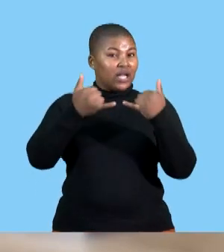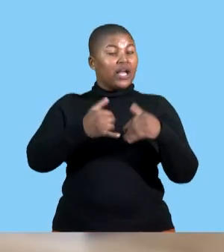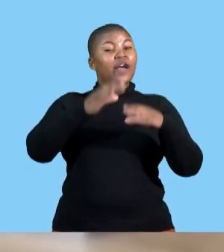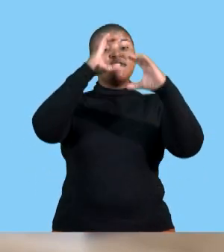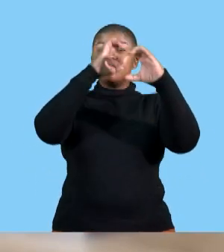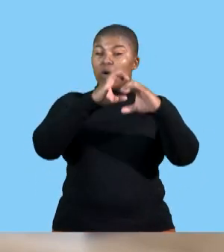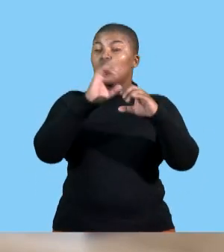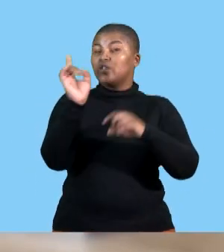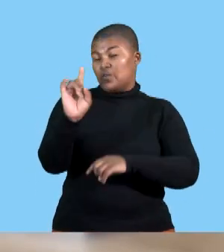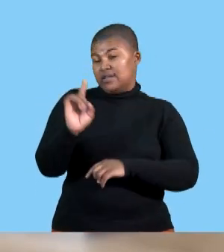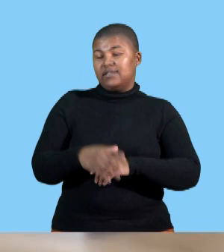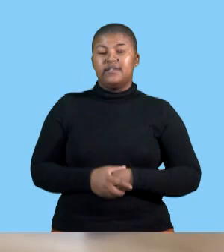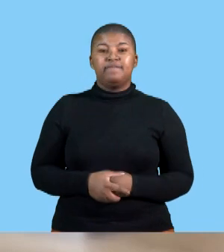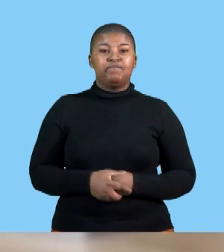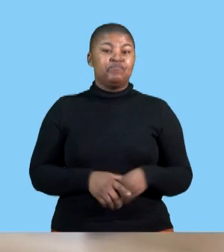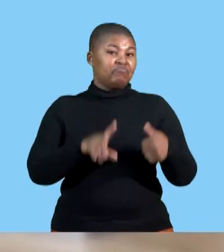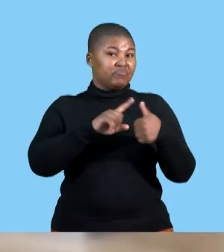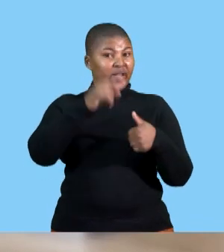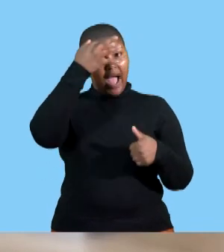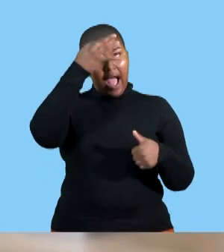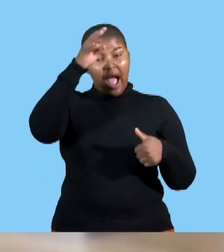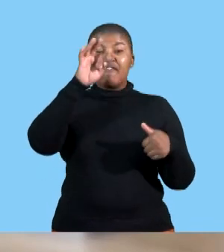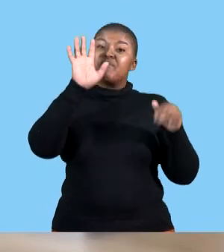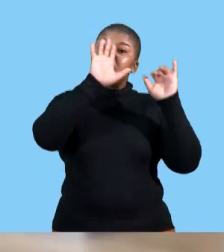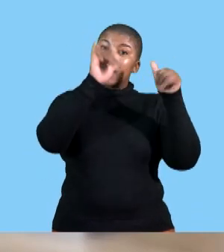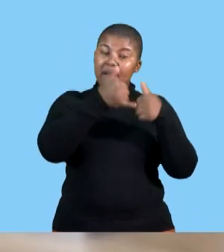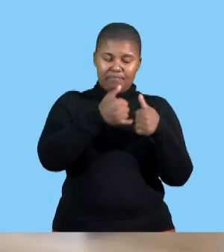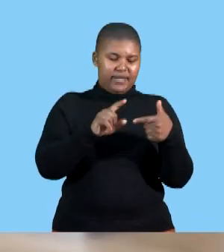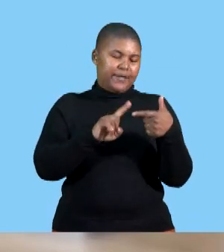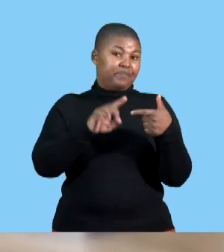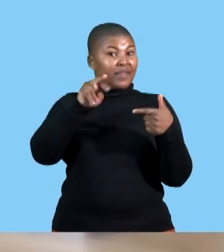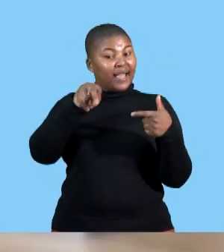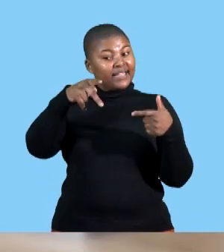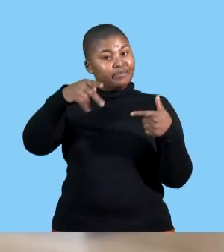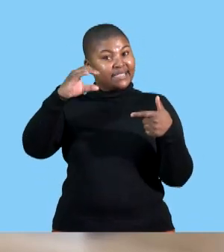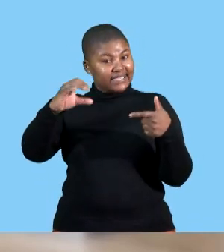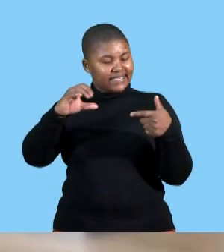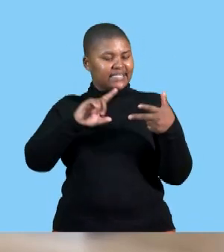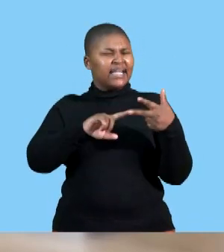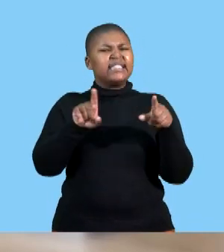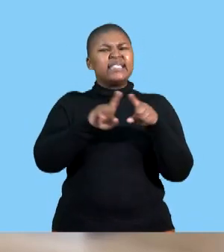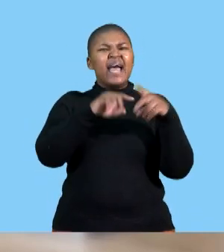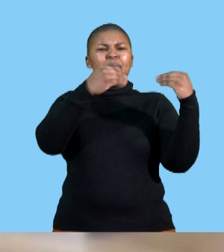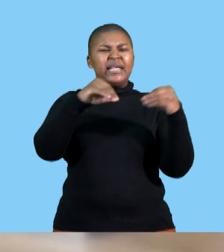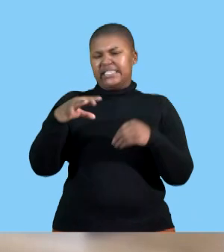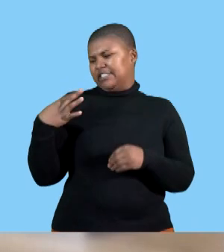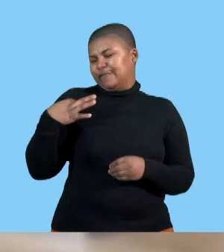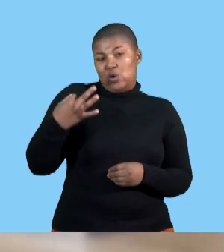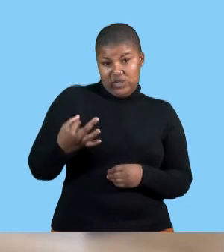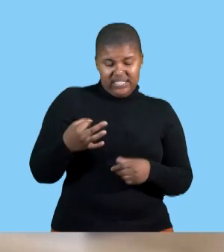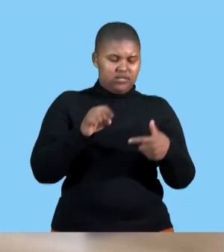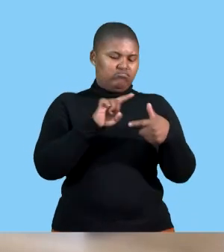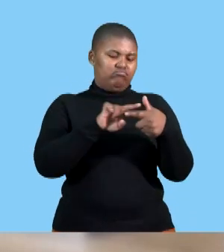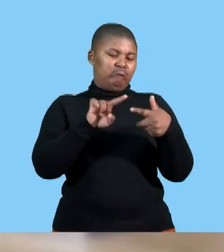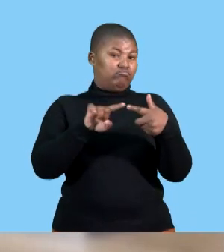of ownership, specifically state-owned companies, non-profit company, as well as cooperatives. But we will